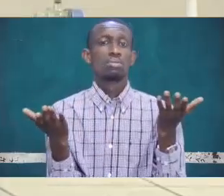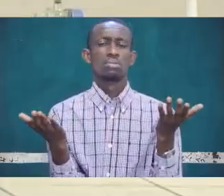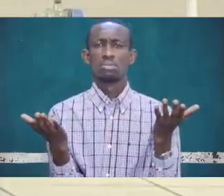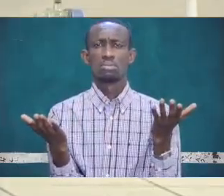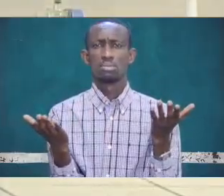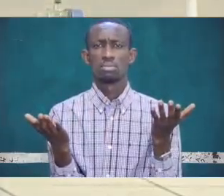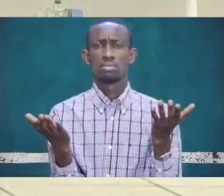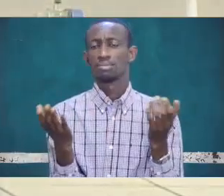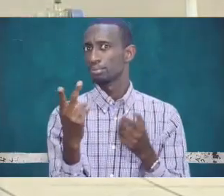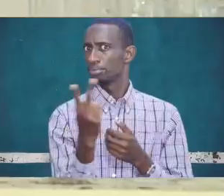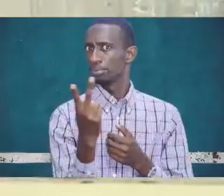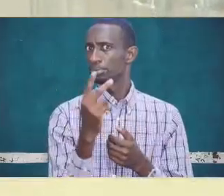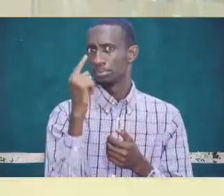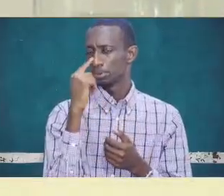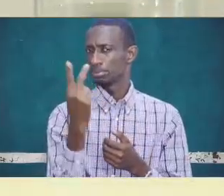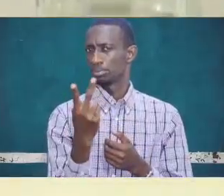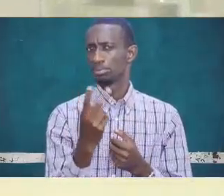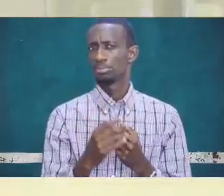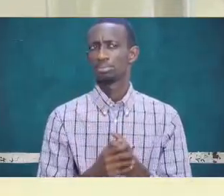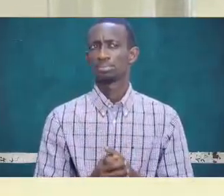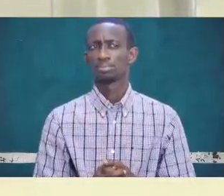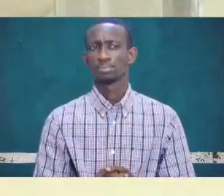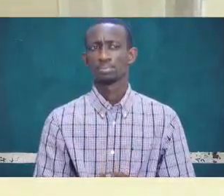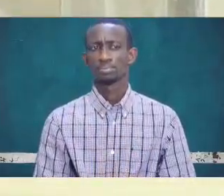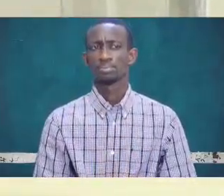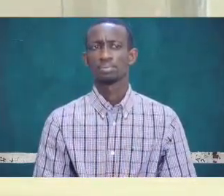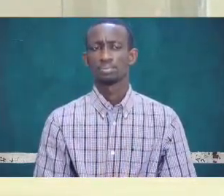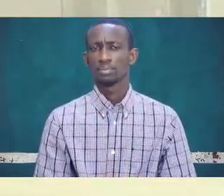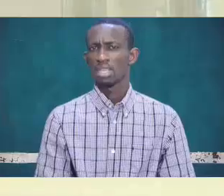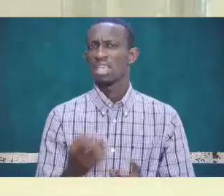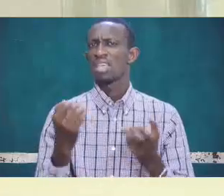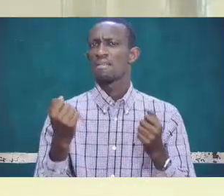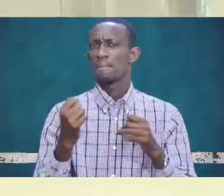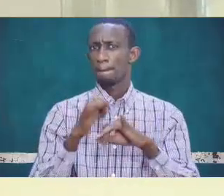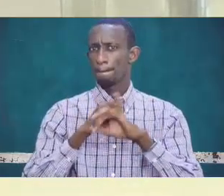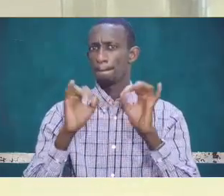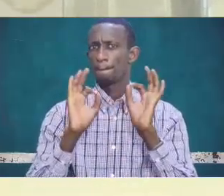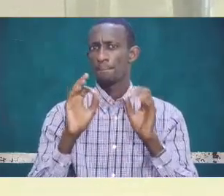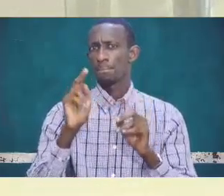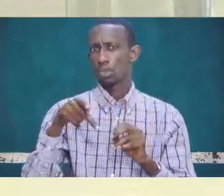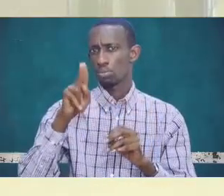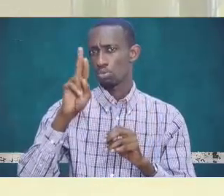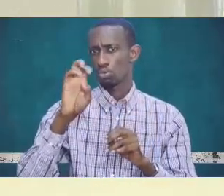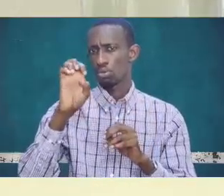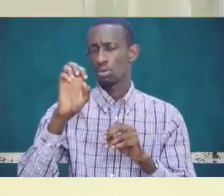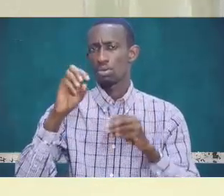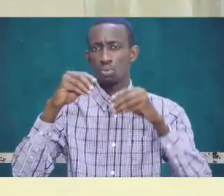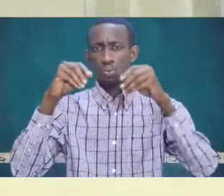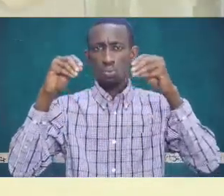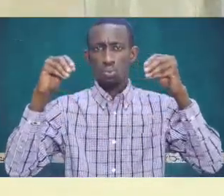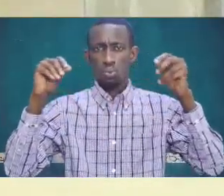these two substances, this is purely in powder